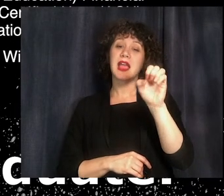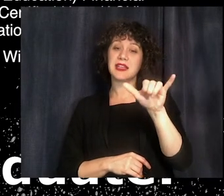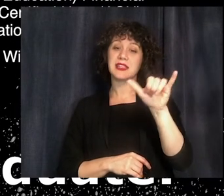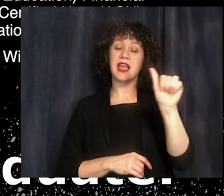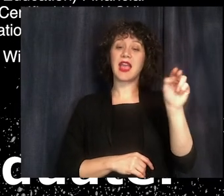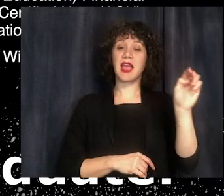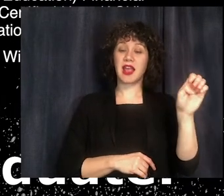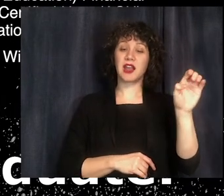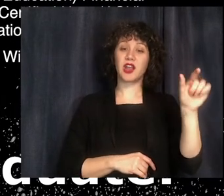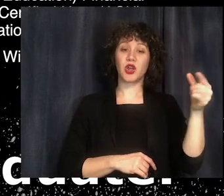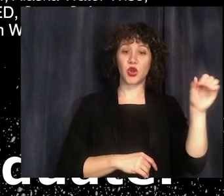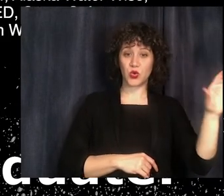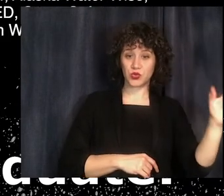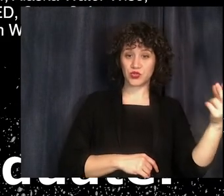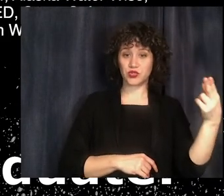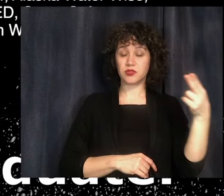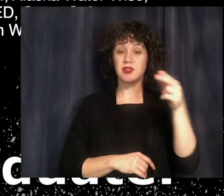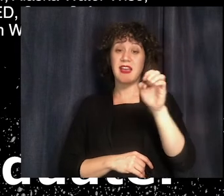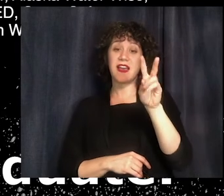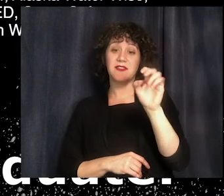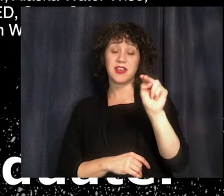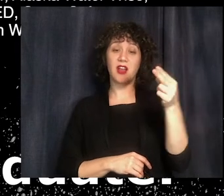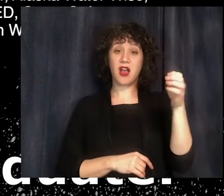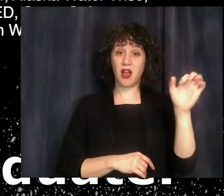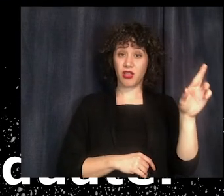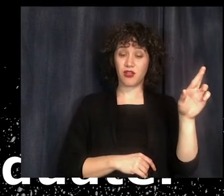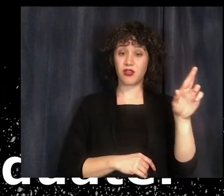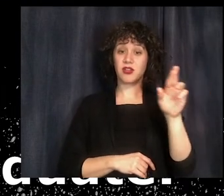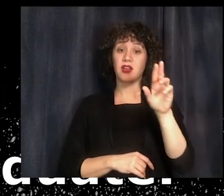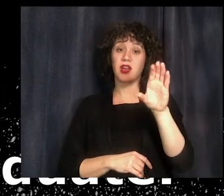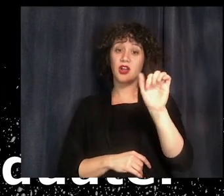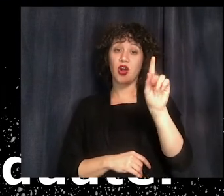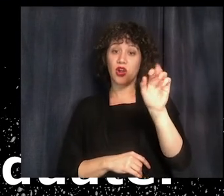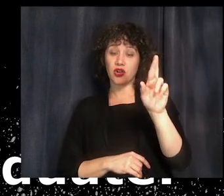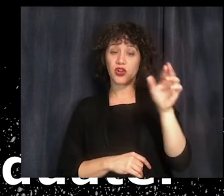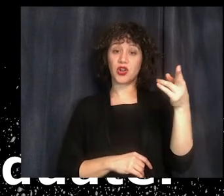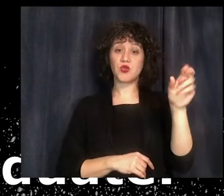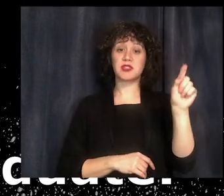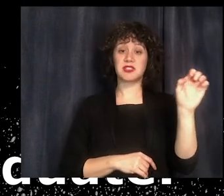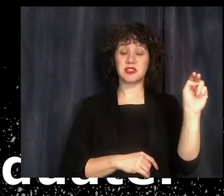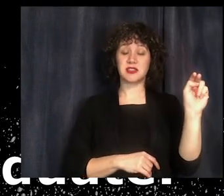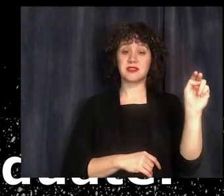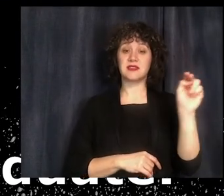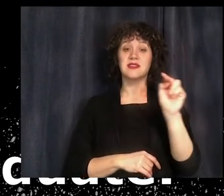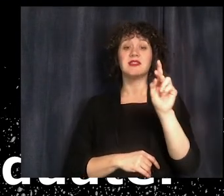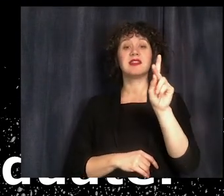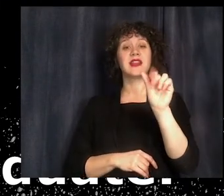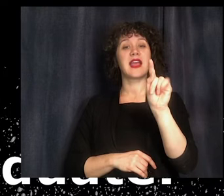Gooch, Evan Haller, Carter Houston, Katie